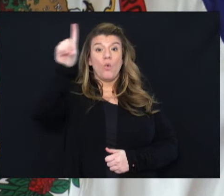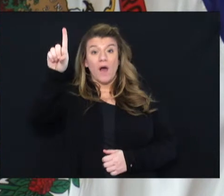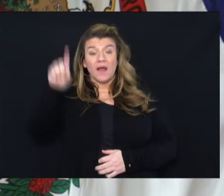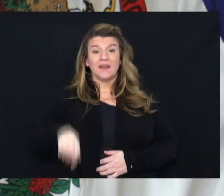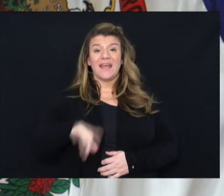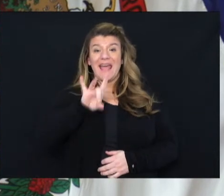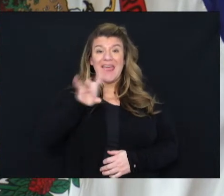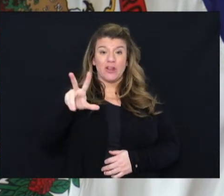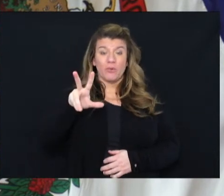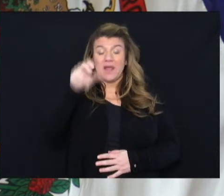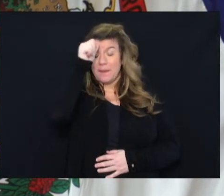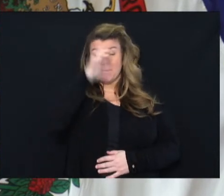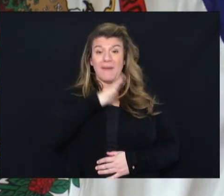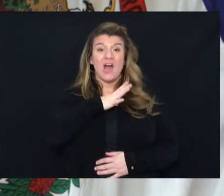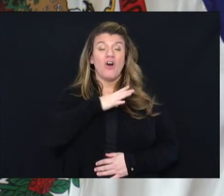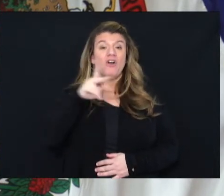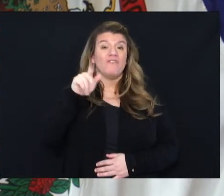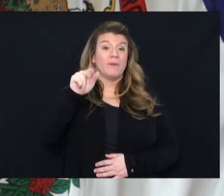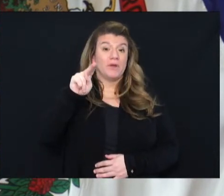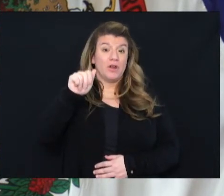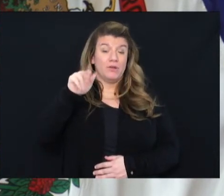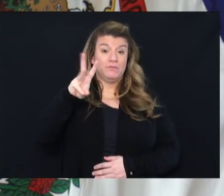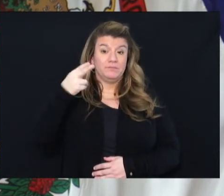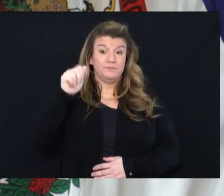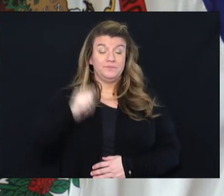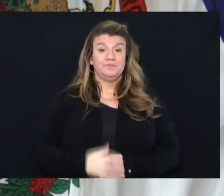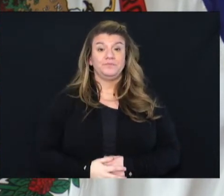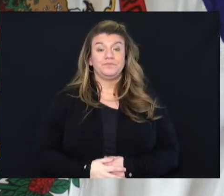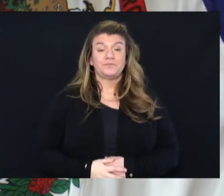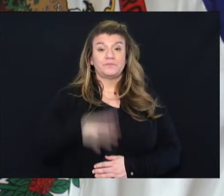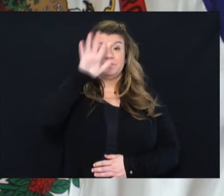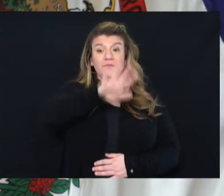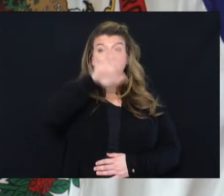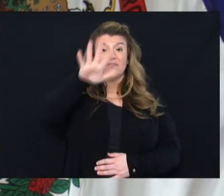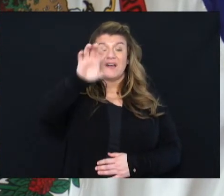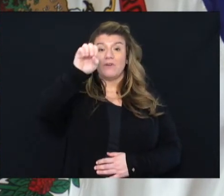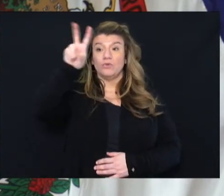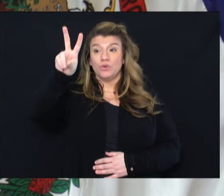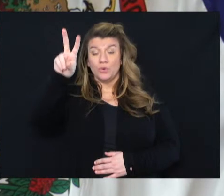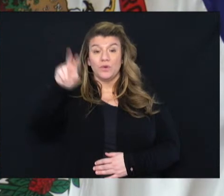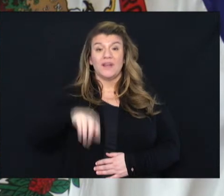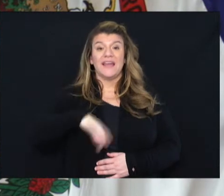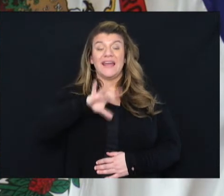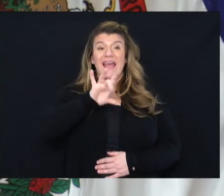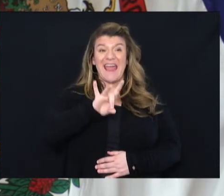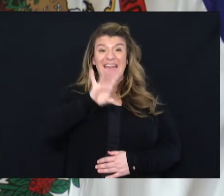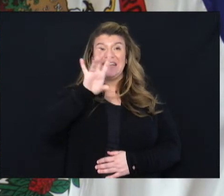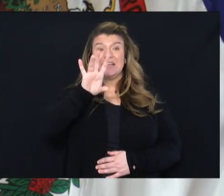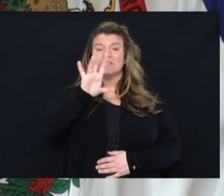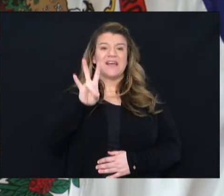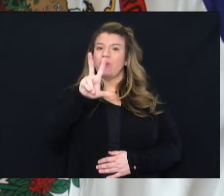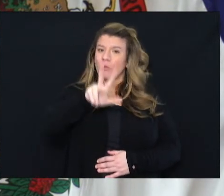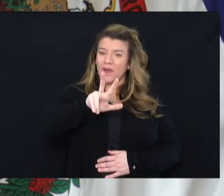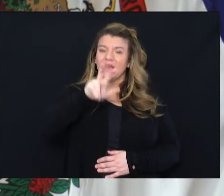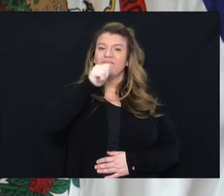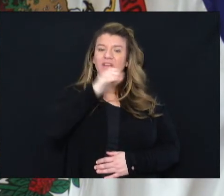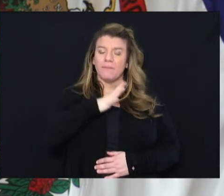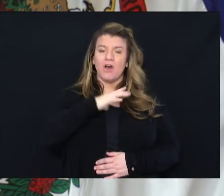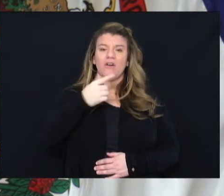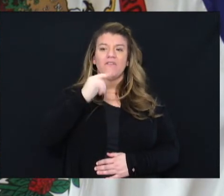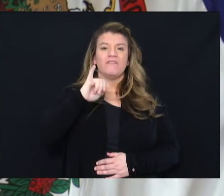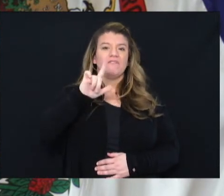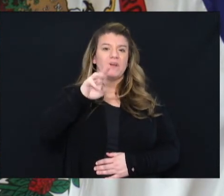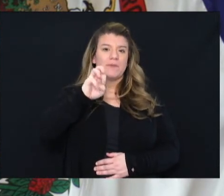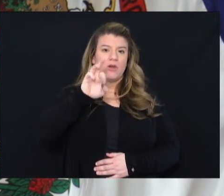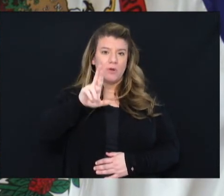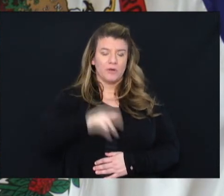is an 83-year-old male from Kanawha County. The 5,502nd death, an 73-year-old female from